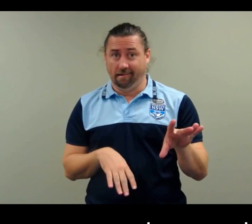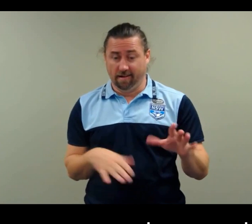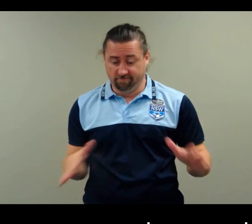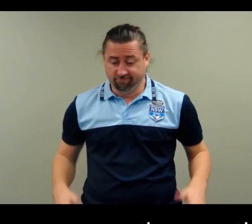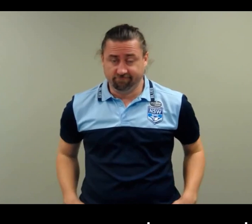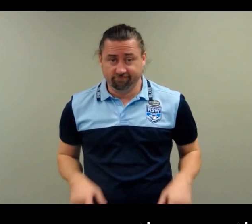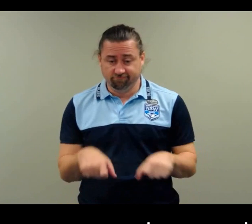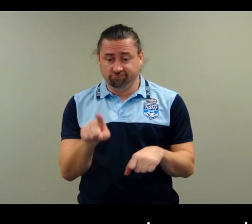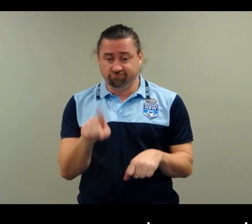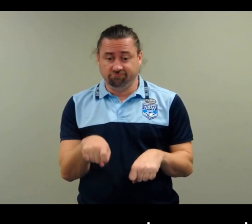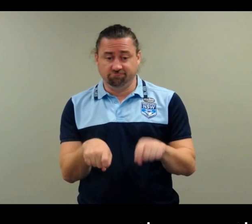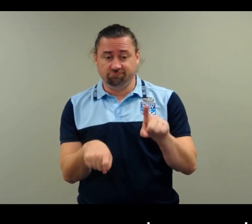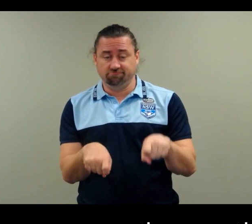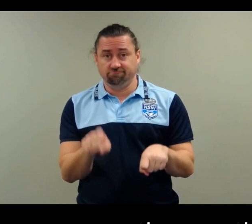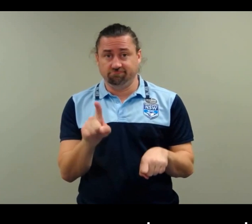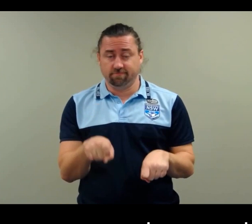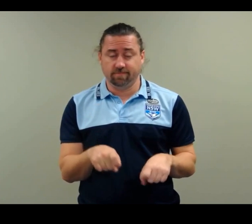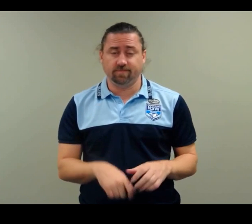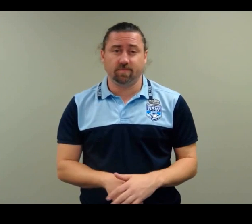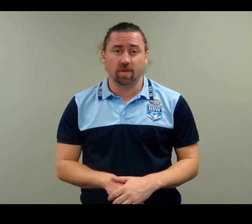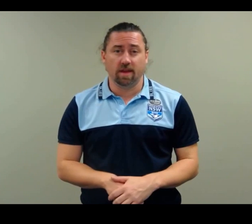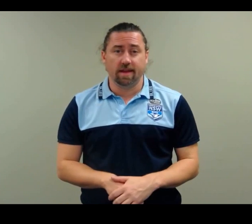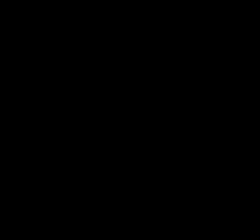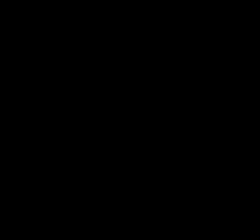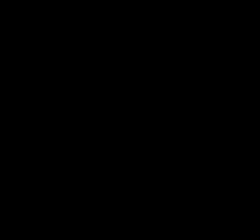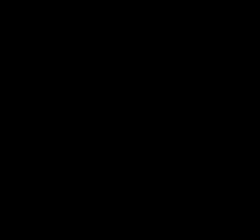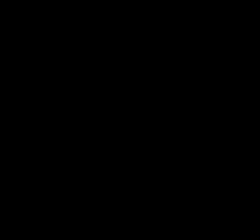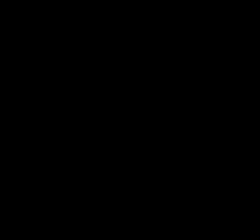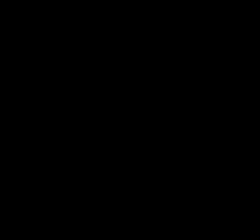another 10 times on our left side.